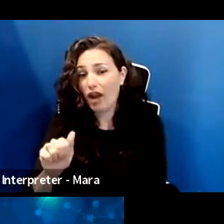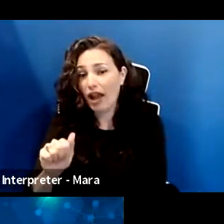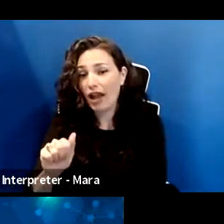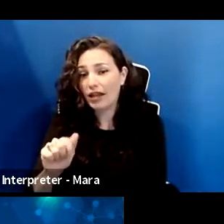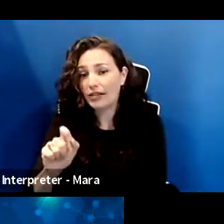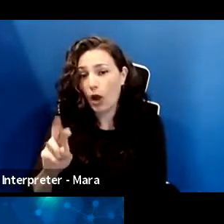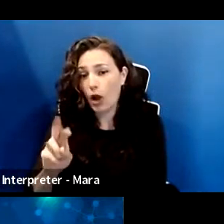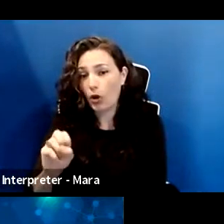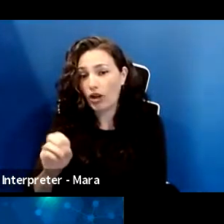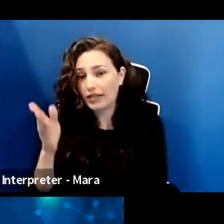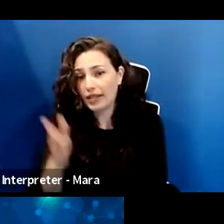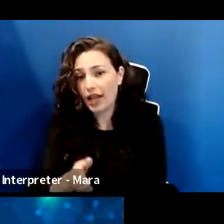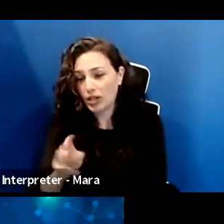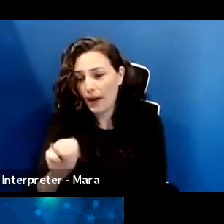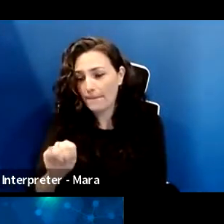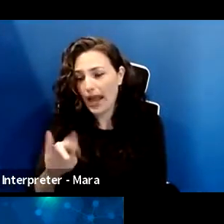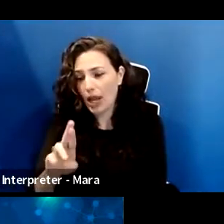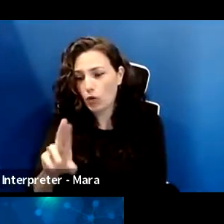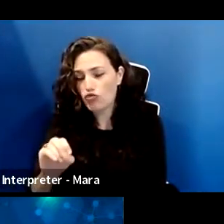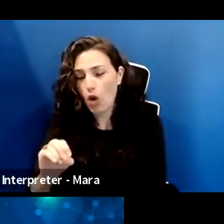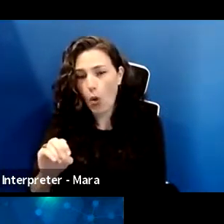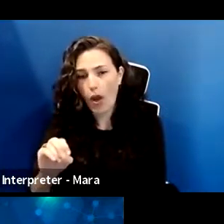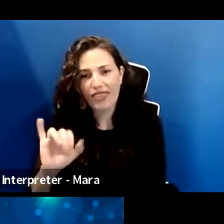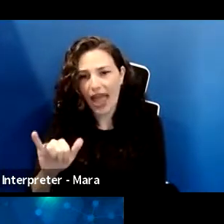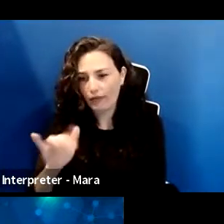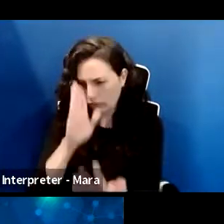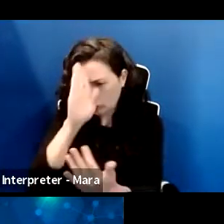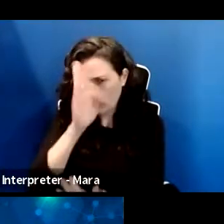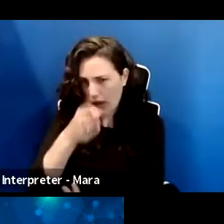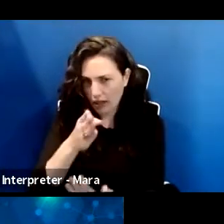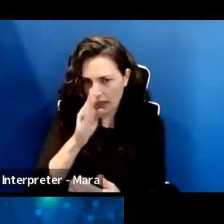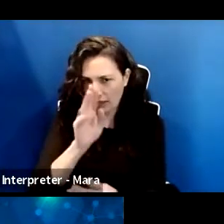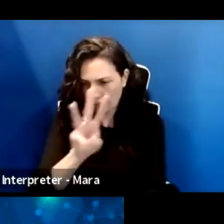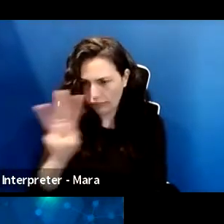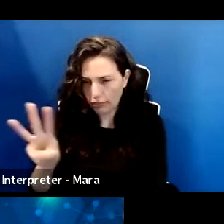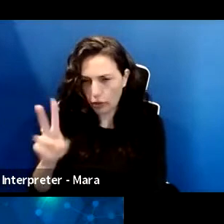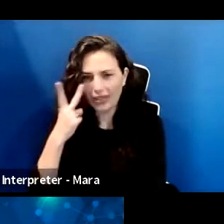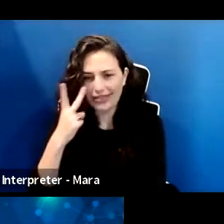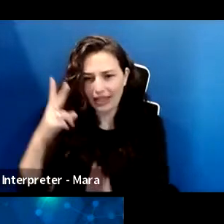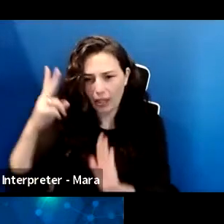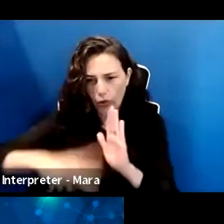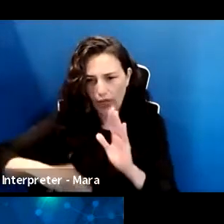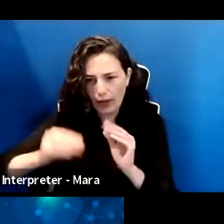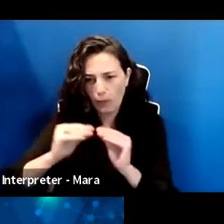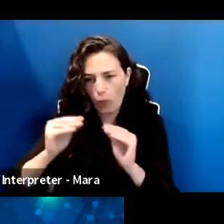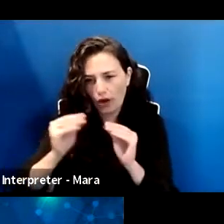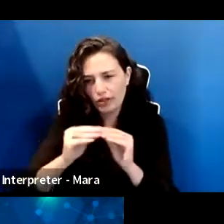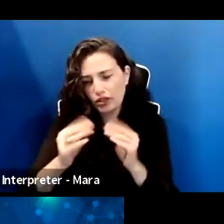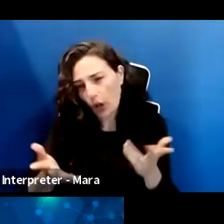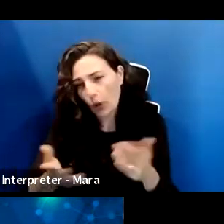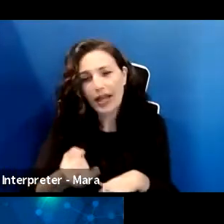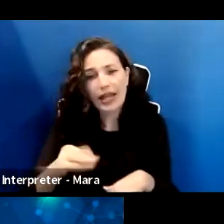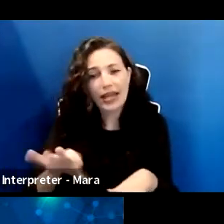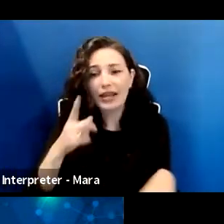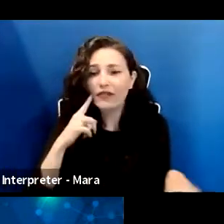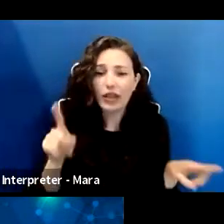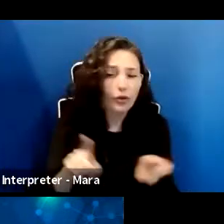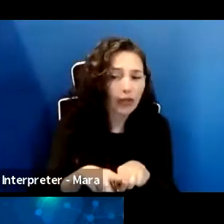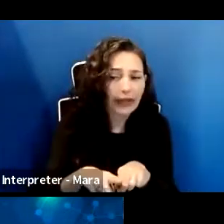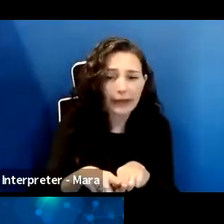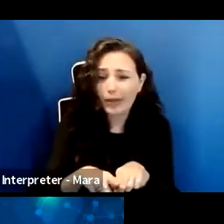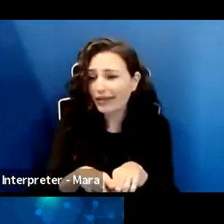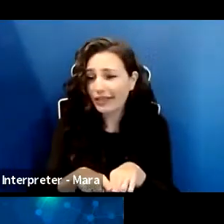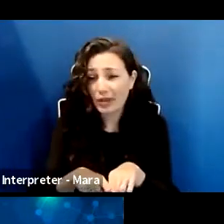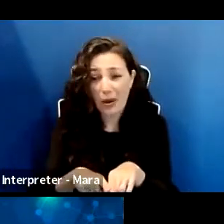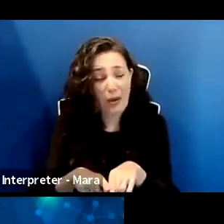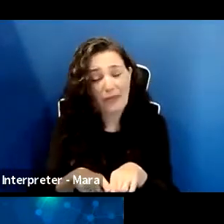sagaftra.org/micro, it'll take you right to the micro page and you can learn some more about that agreement. But just wanted to let you know, it's a great agreement and we love it and it's so